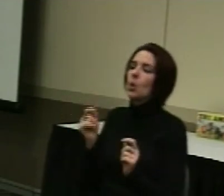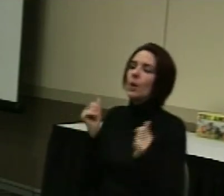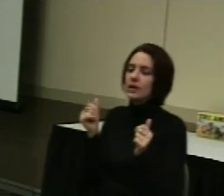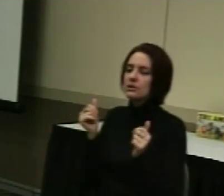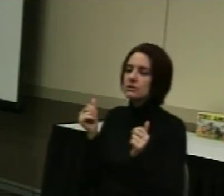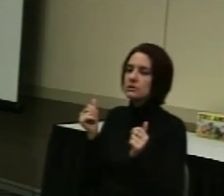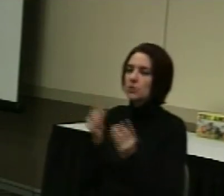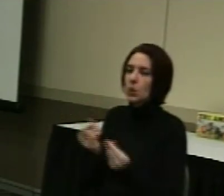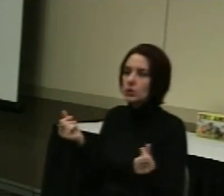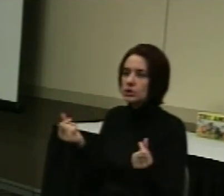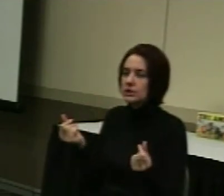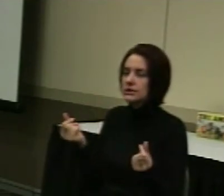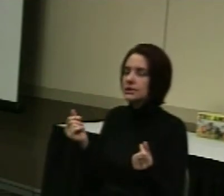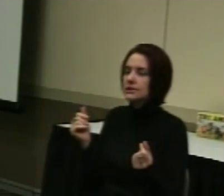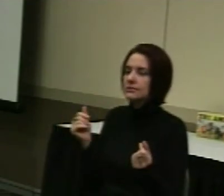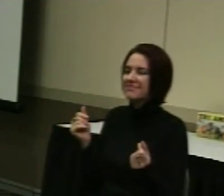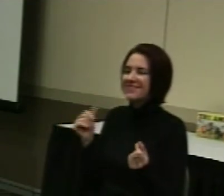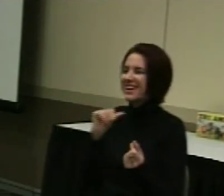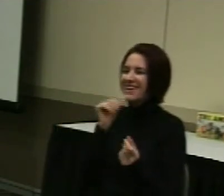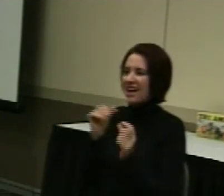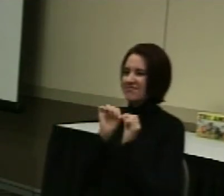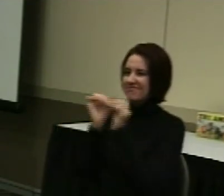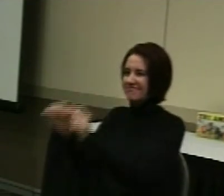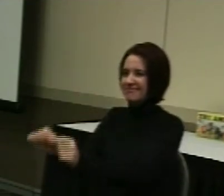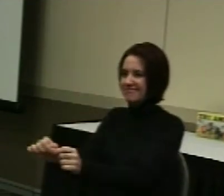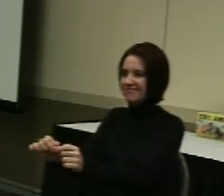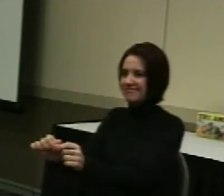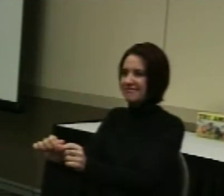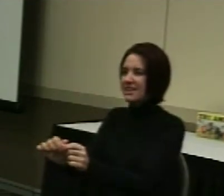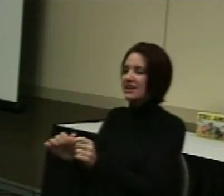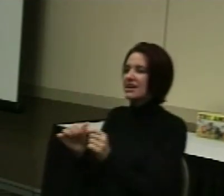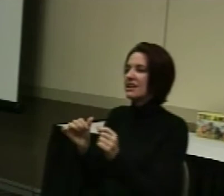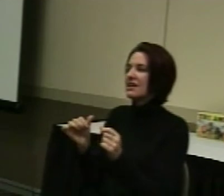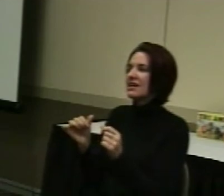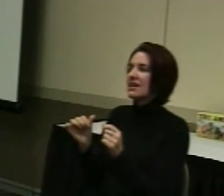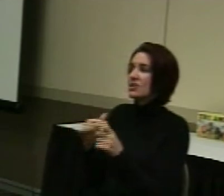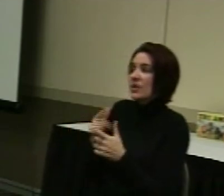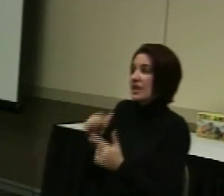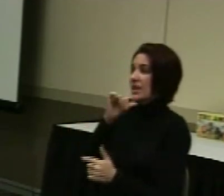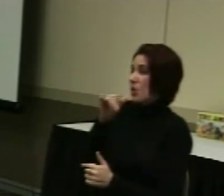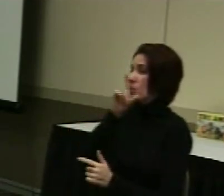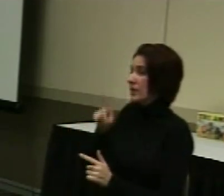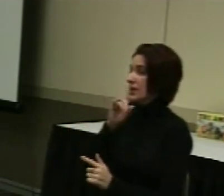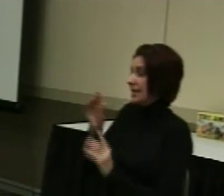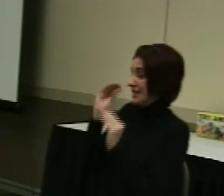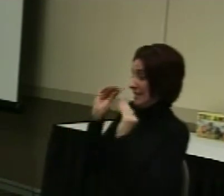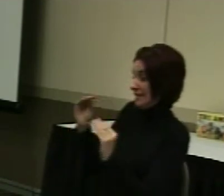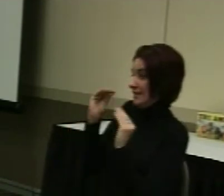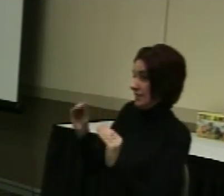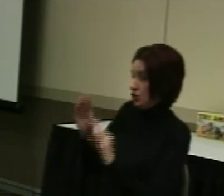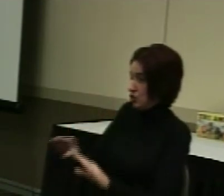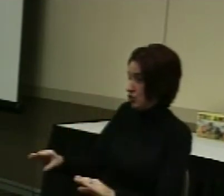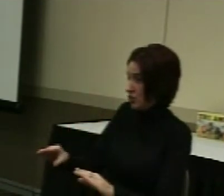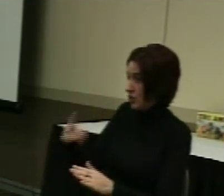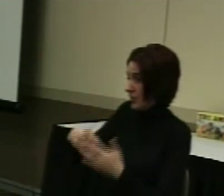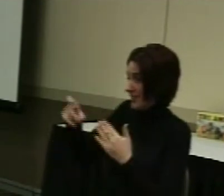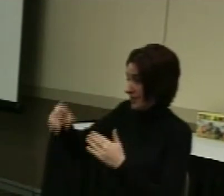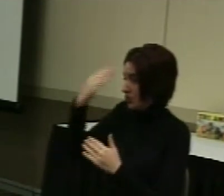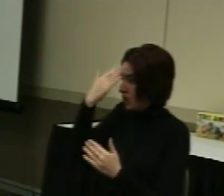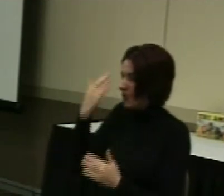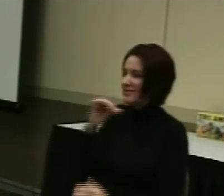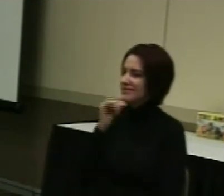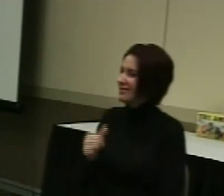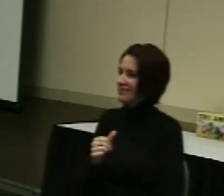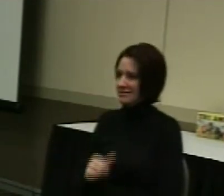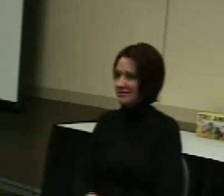solutions aren't lasting ones, and they're not really teaching the children the things they need to be learning. Does anybody else want to make an